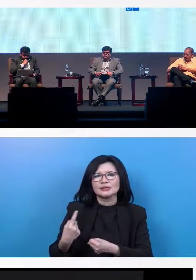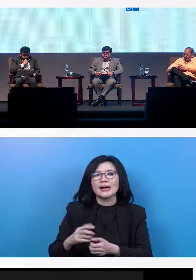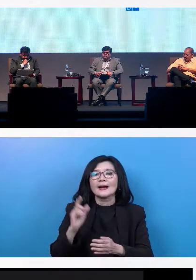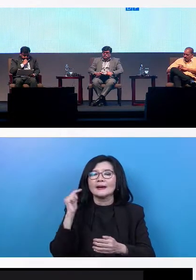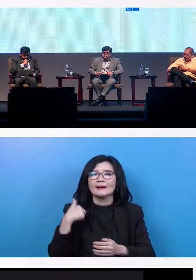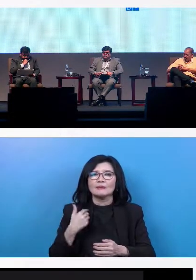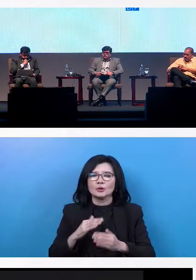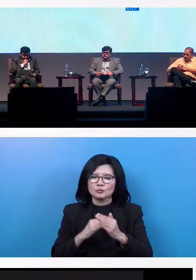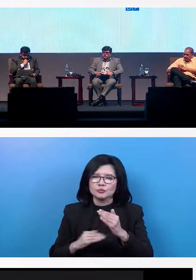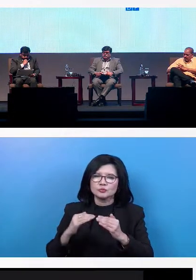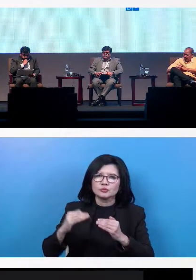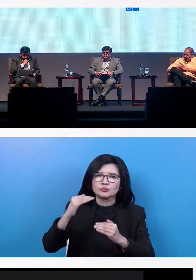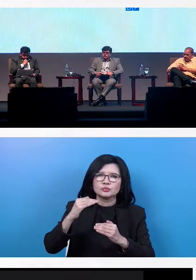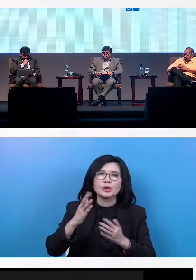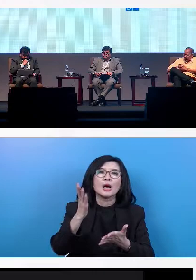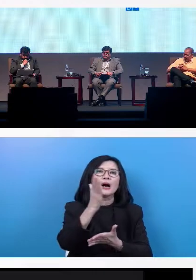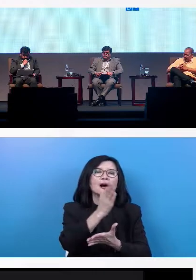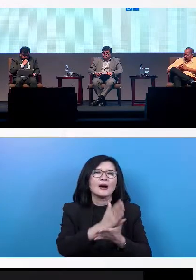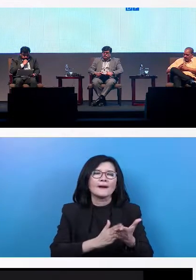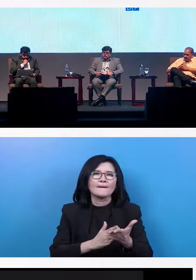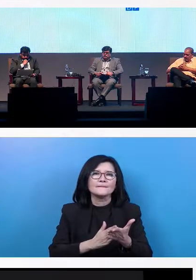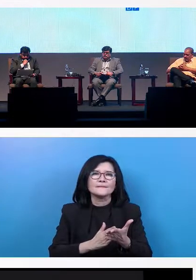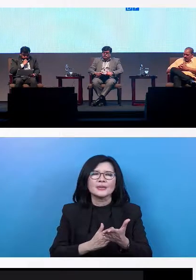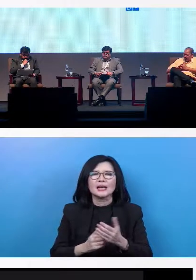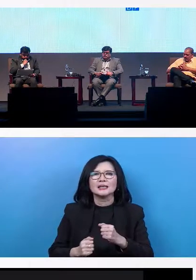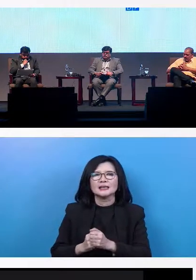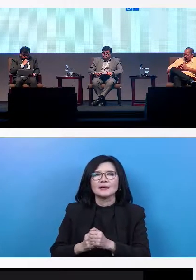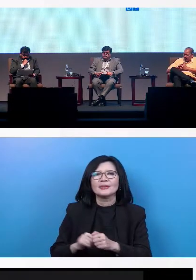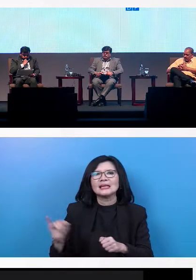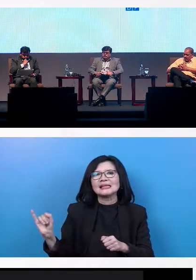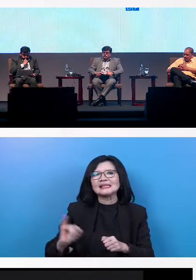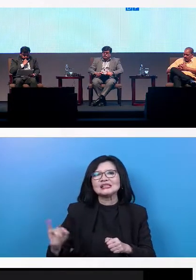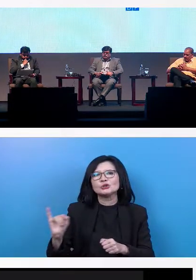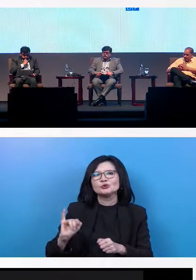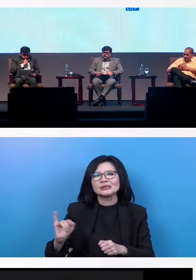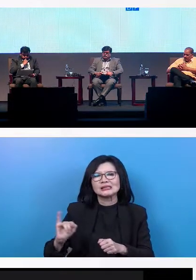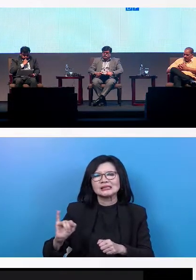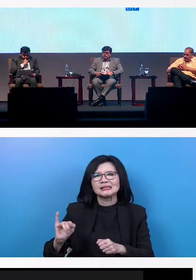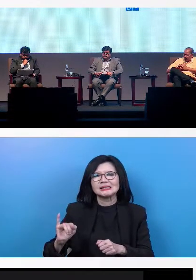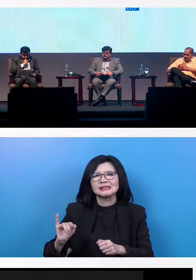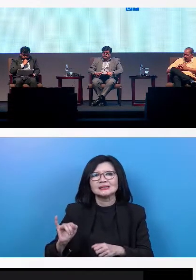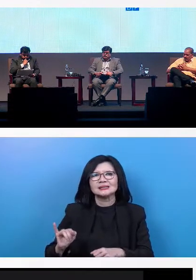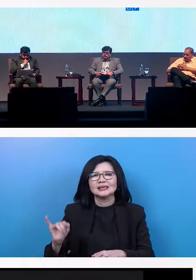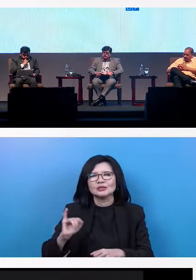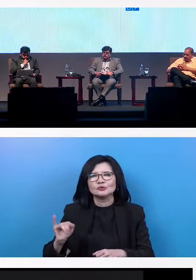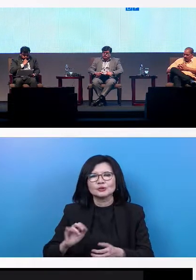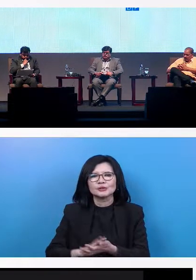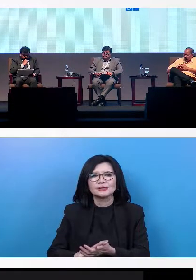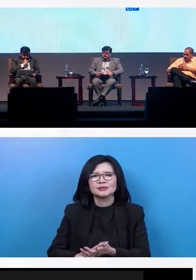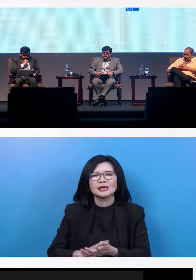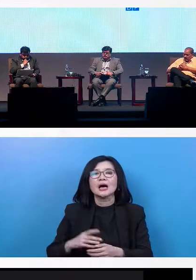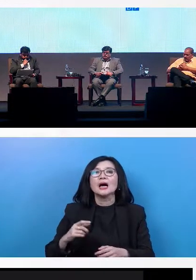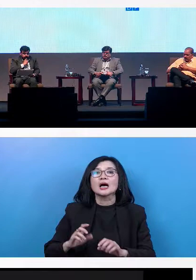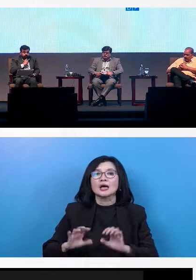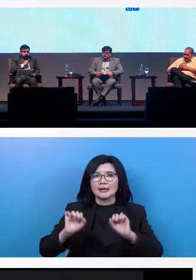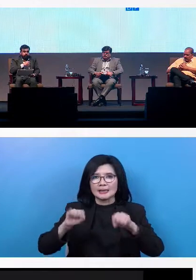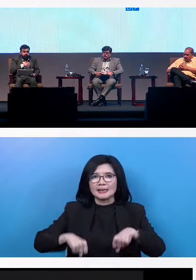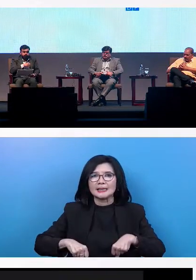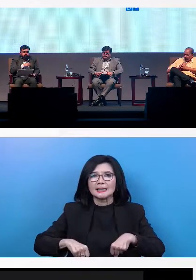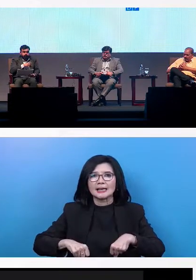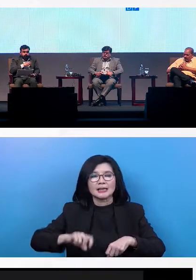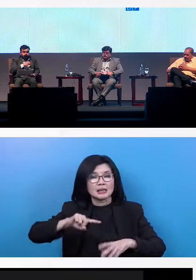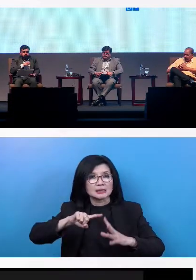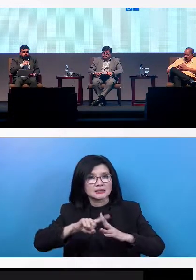insurance sector as well, because that is what is needed. And I think if we can start to do these things and focus on prevention as part of our